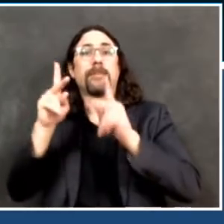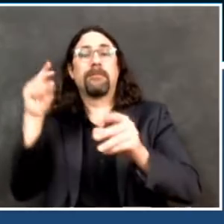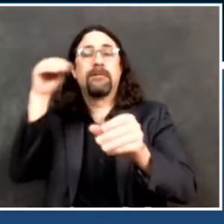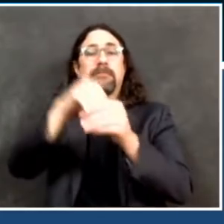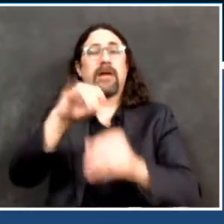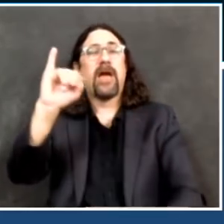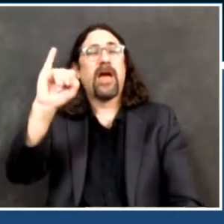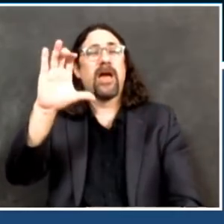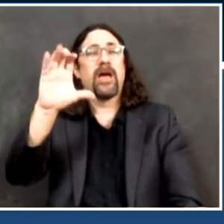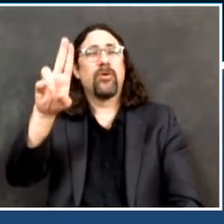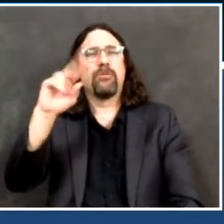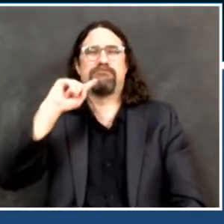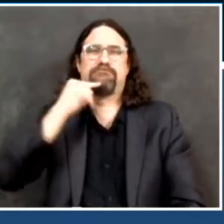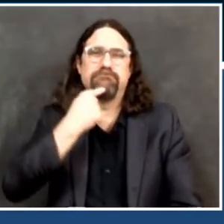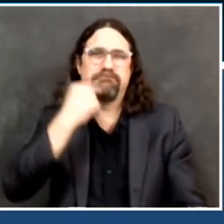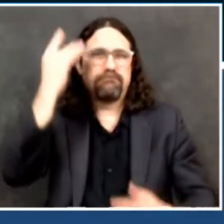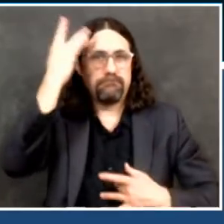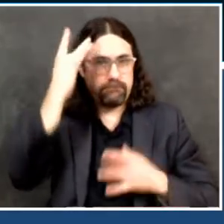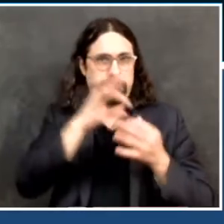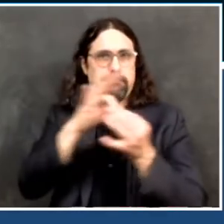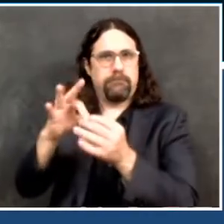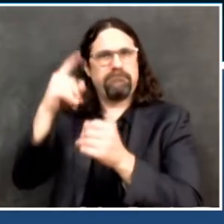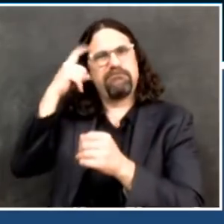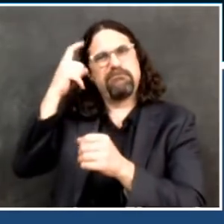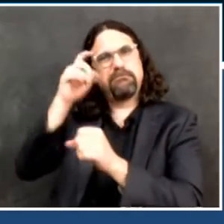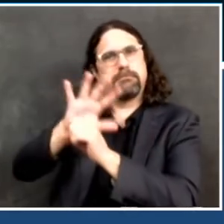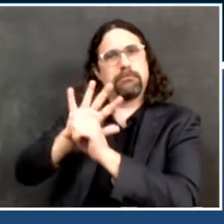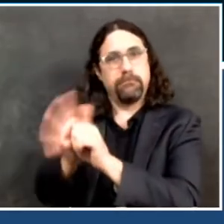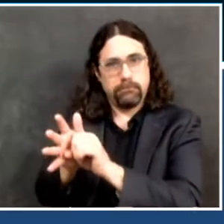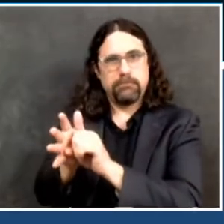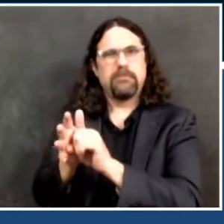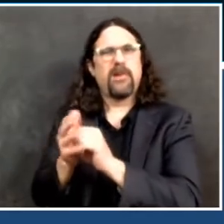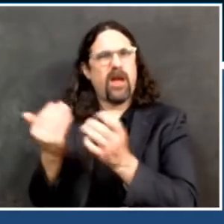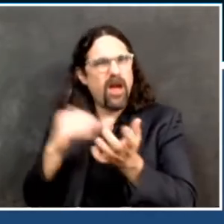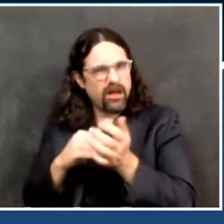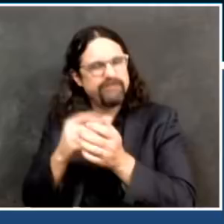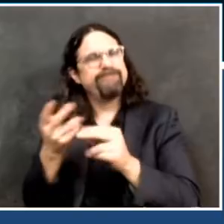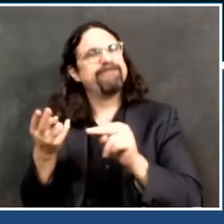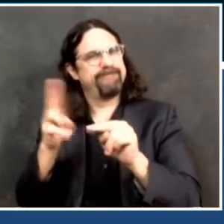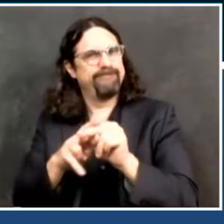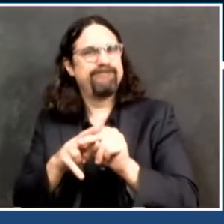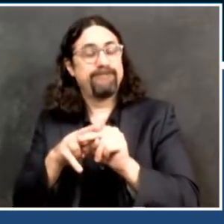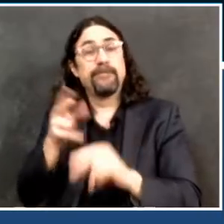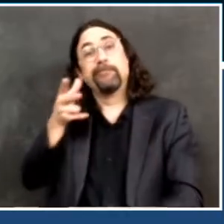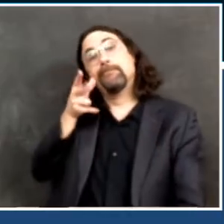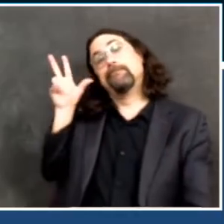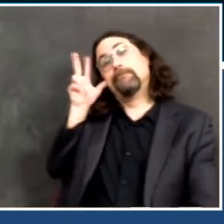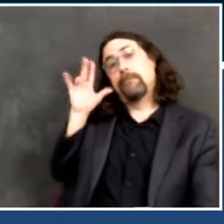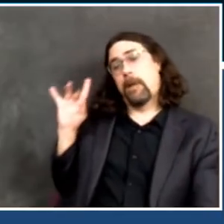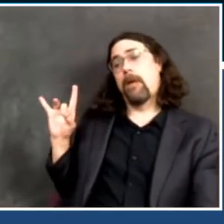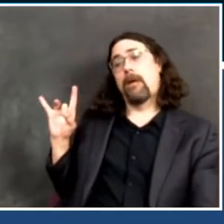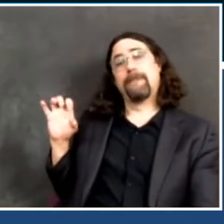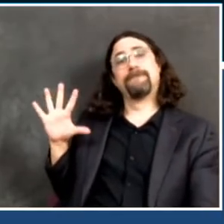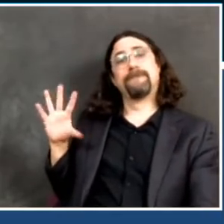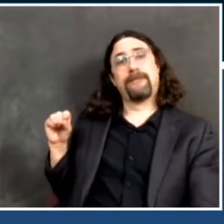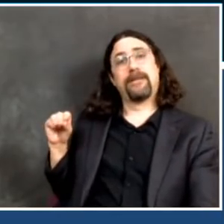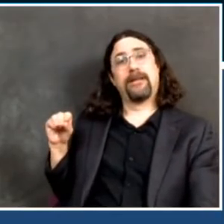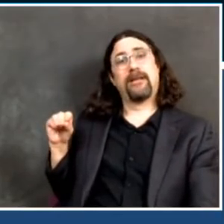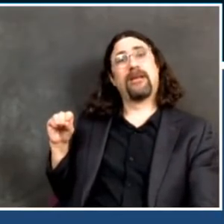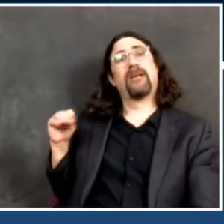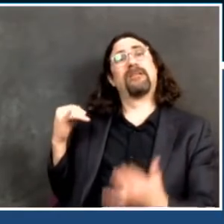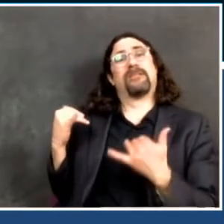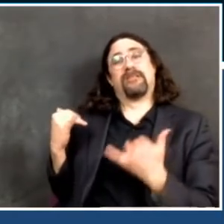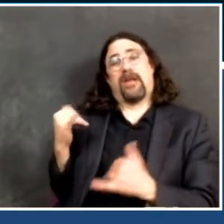comes to testing positive for COVID-19, the percentage of people who tested positive, this went down. April